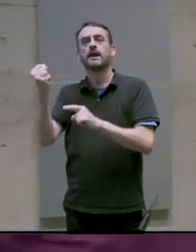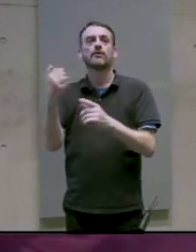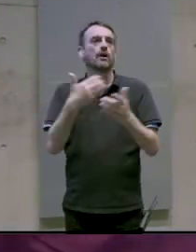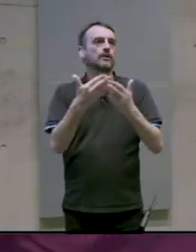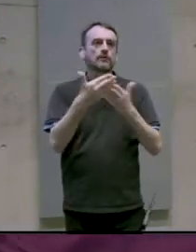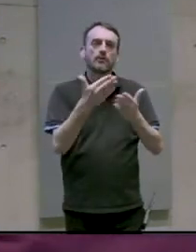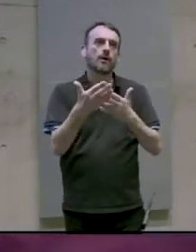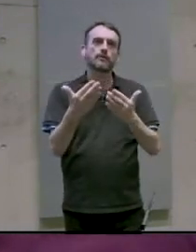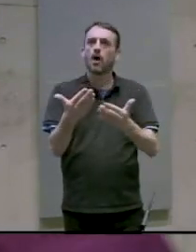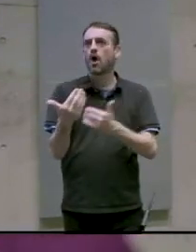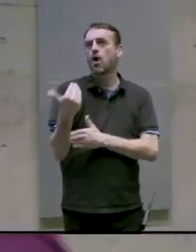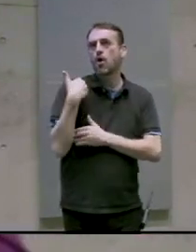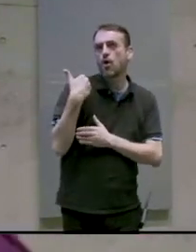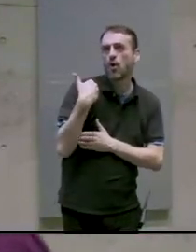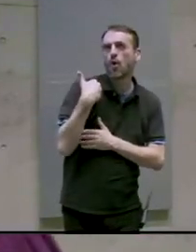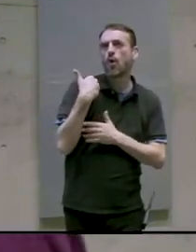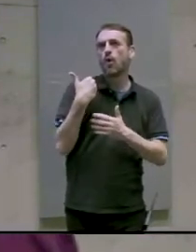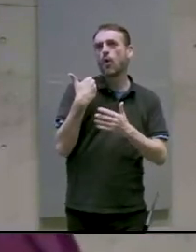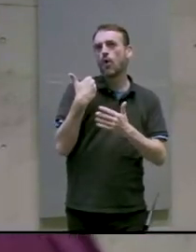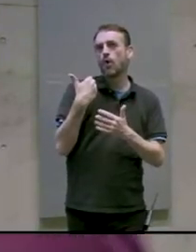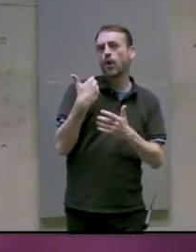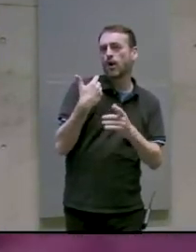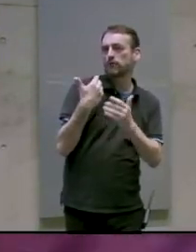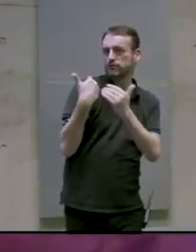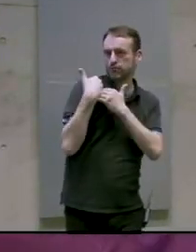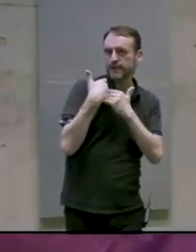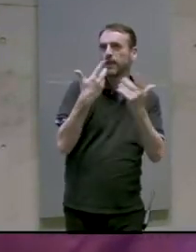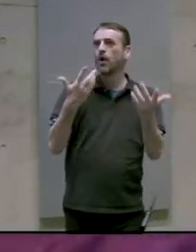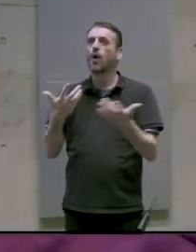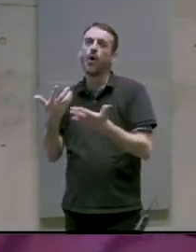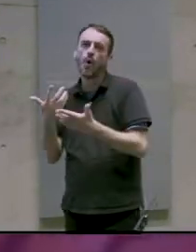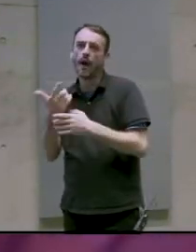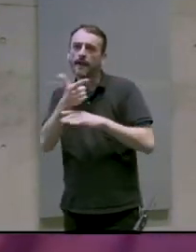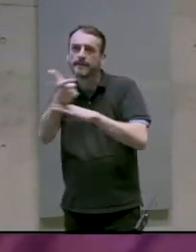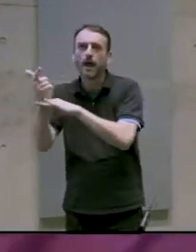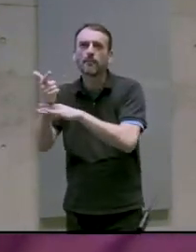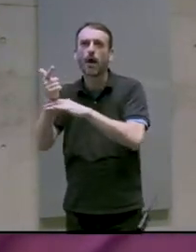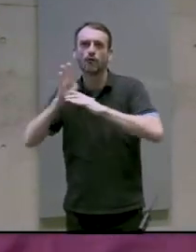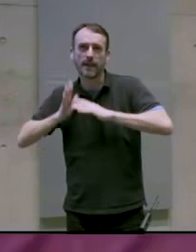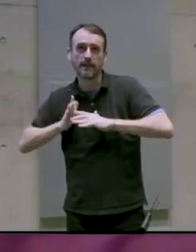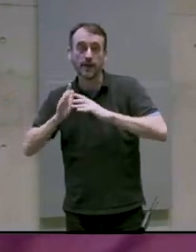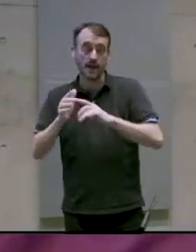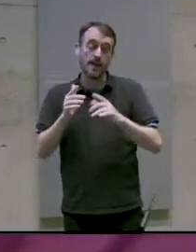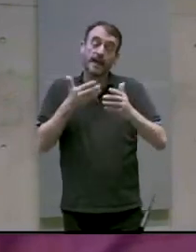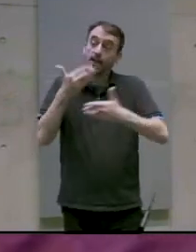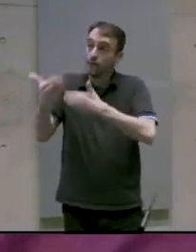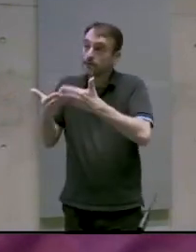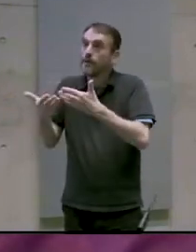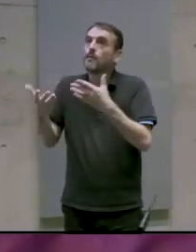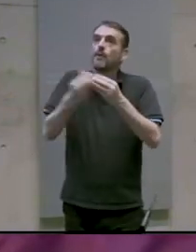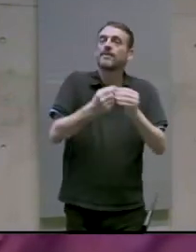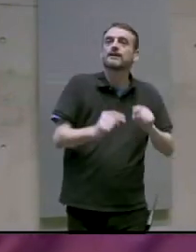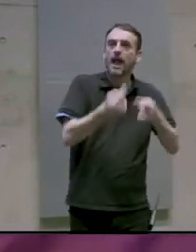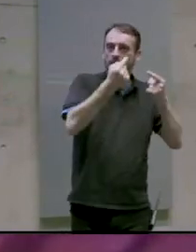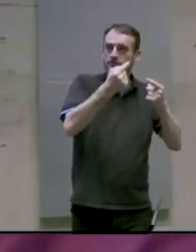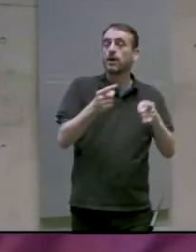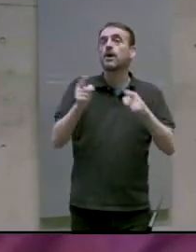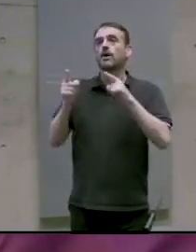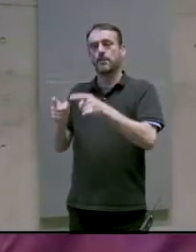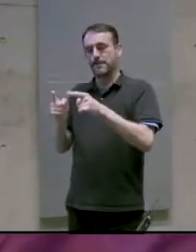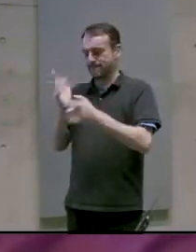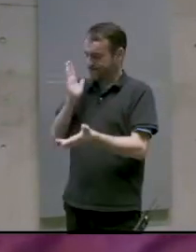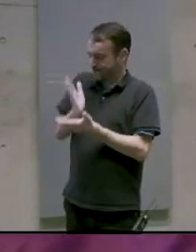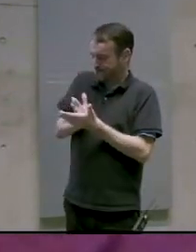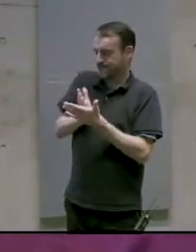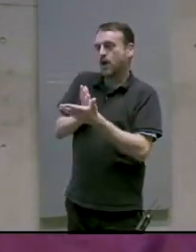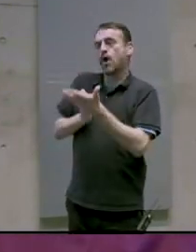or Sniper Elite or something. It's their stories, but they're challenges. But if you're physically playing a proper story, you want to